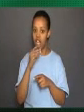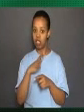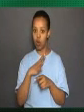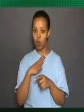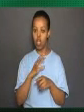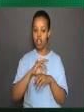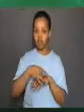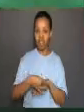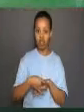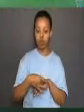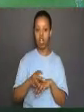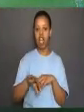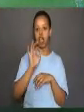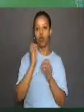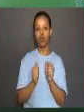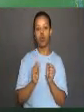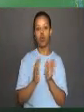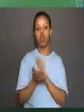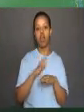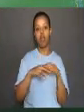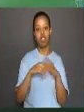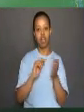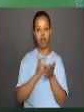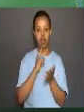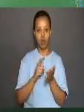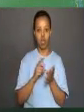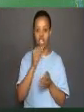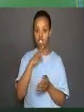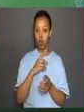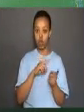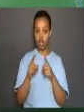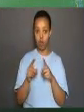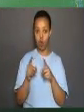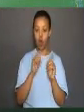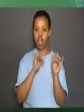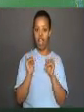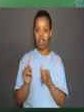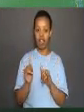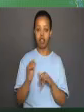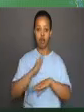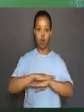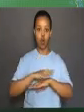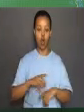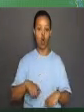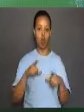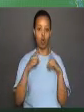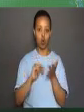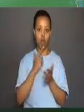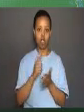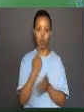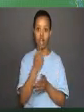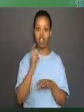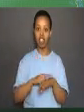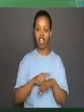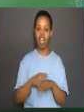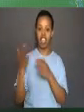can be infected. People acting as the reservoir of infection are sometimes called